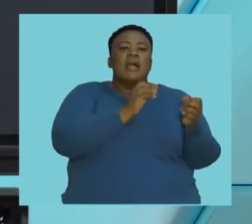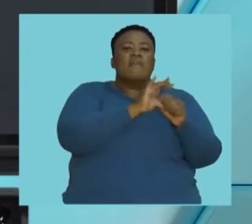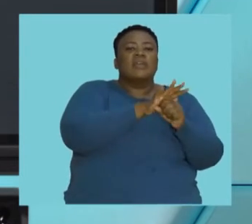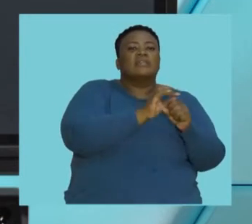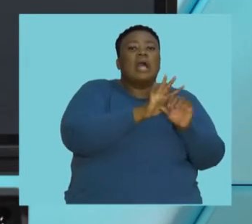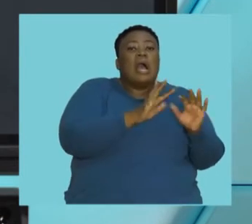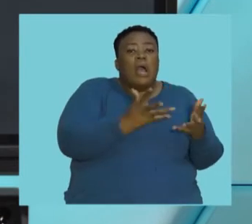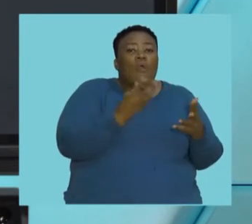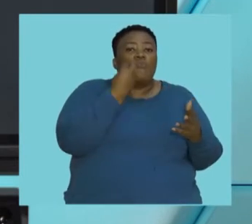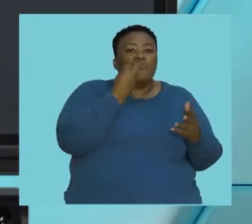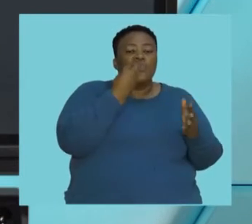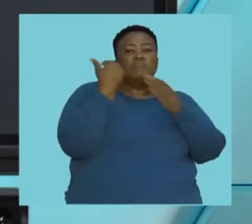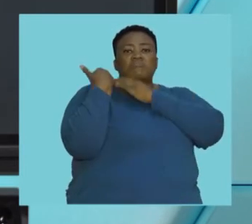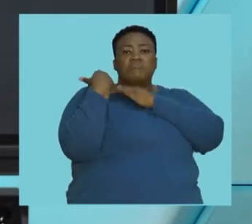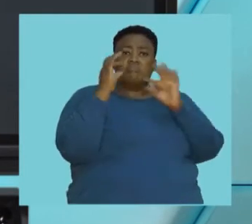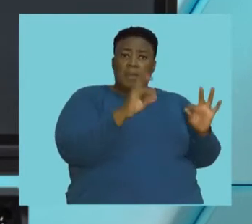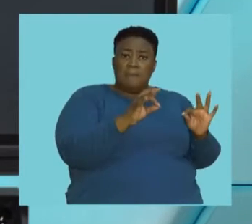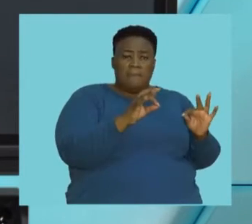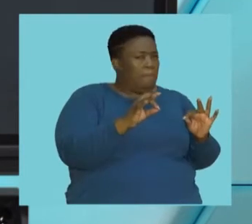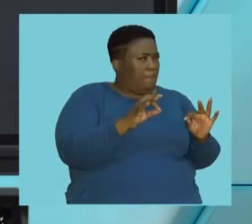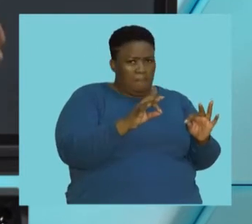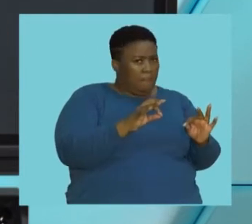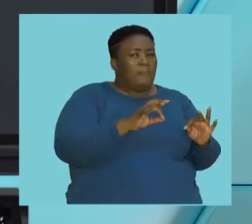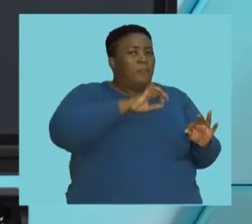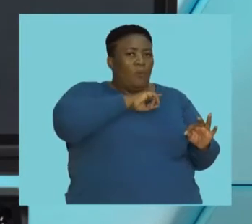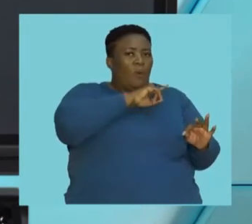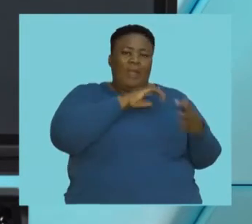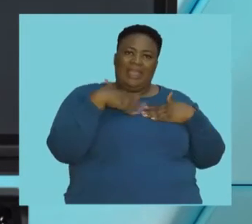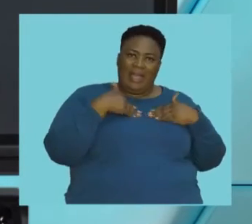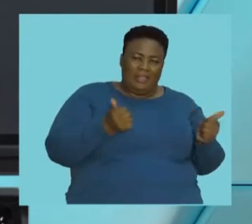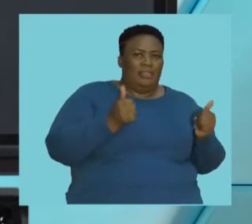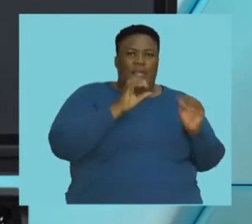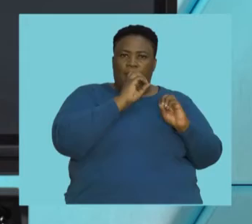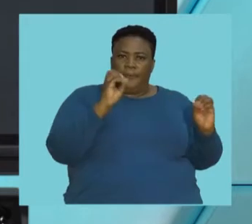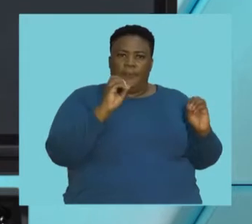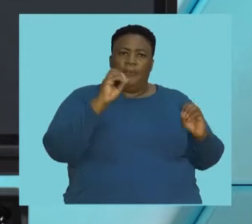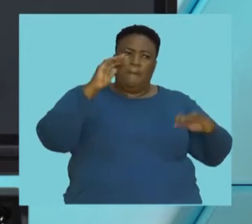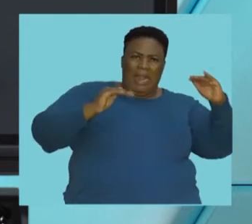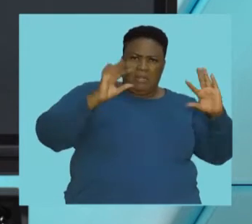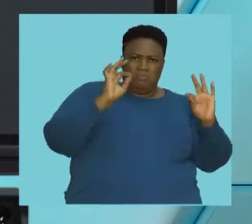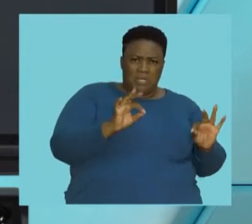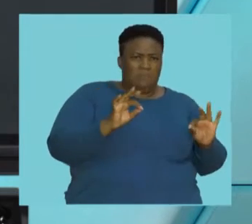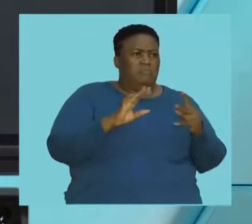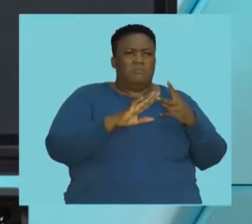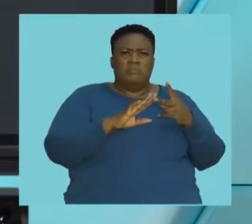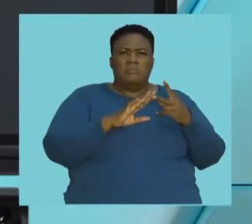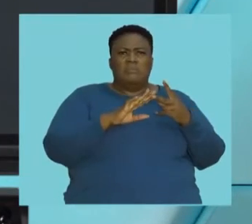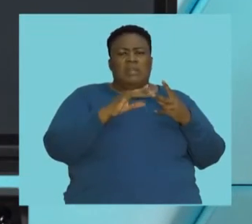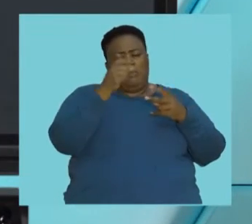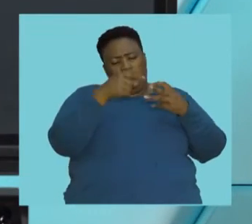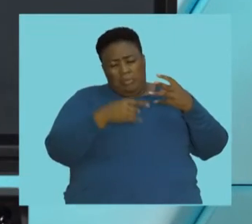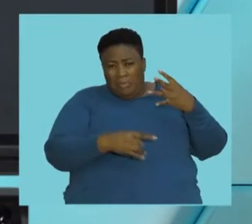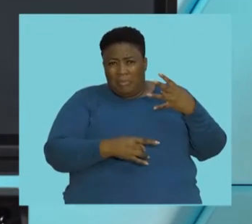security because it does not meet the requirements of food security in terms of balanced diet, meeting the